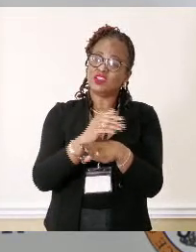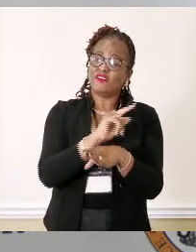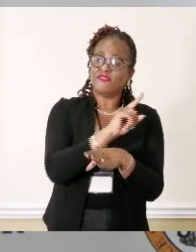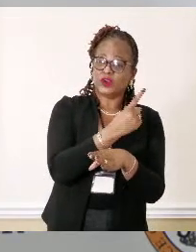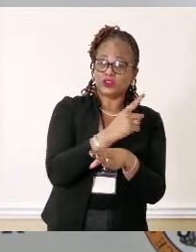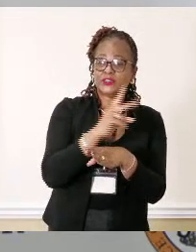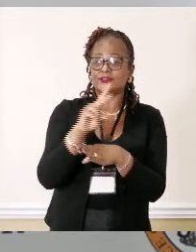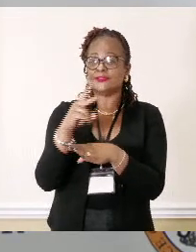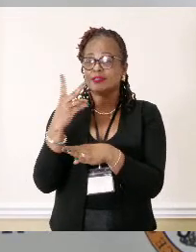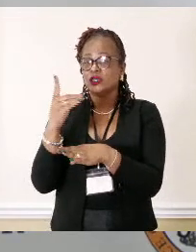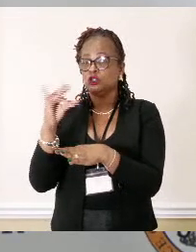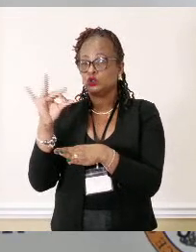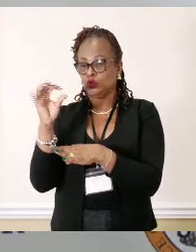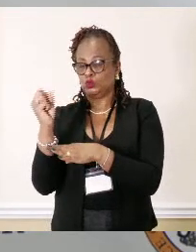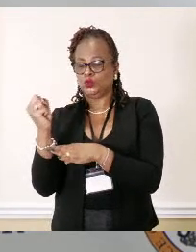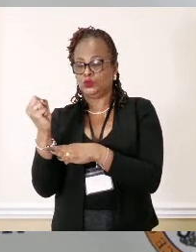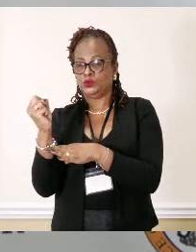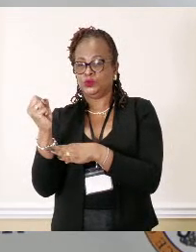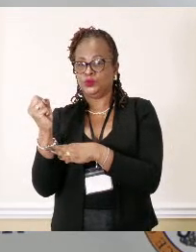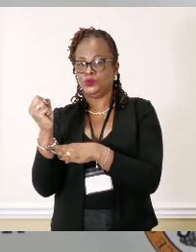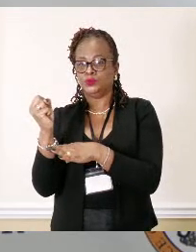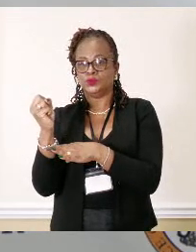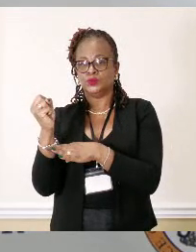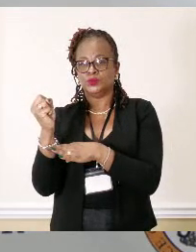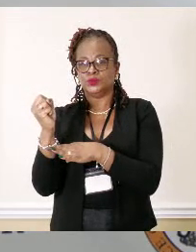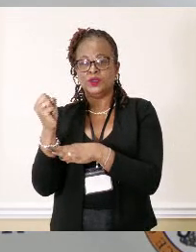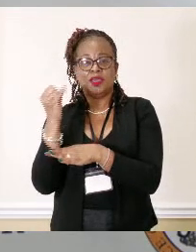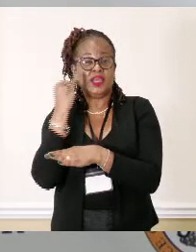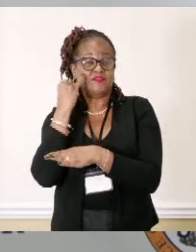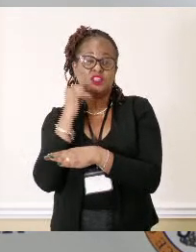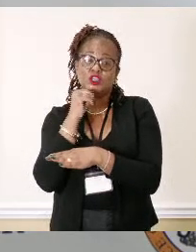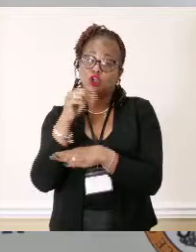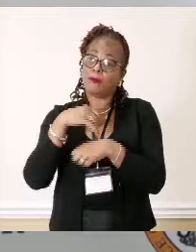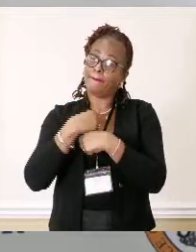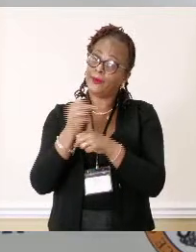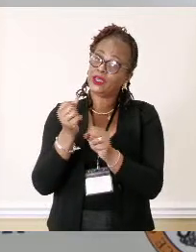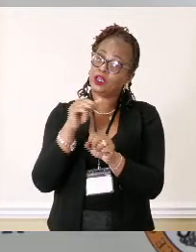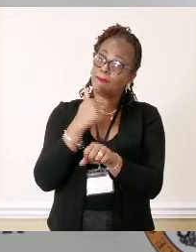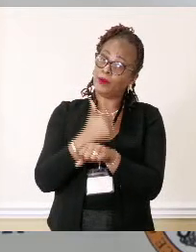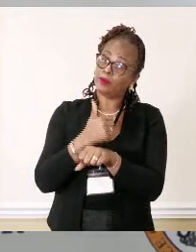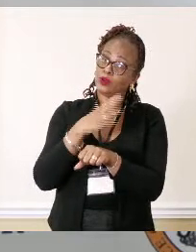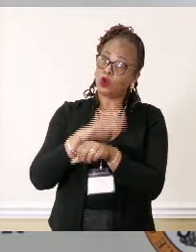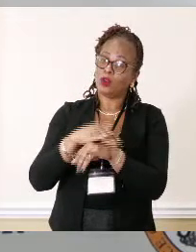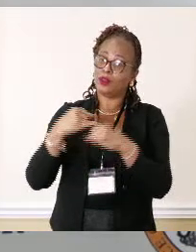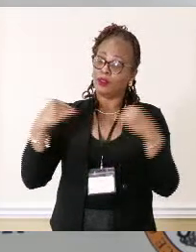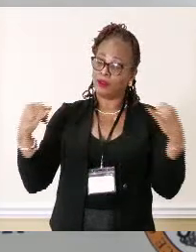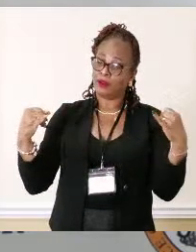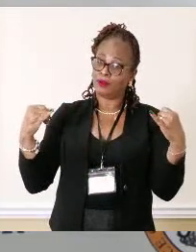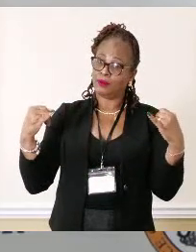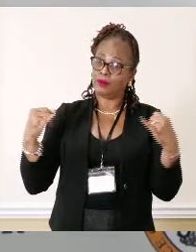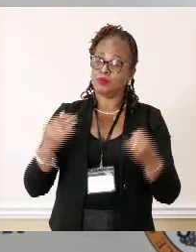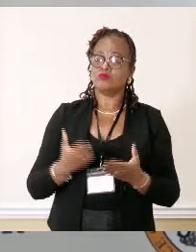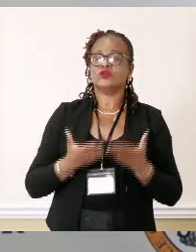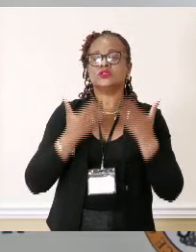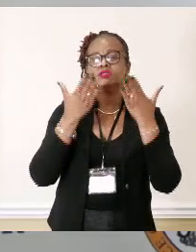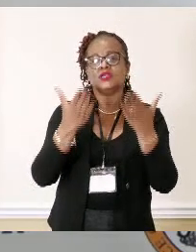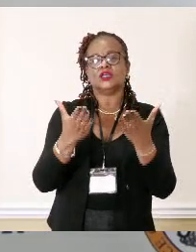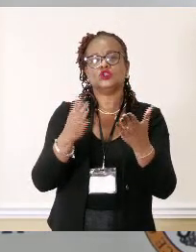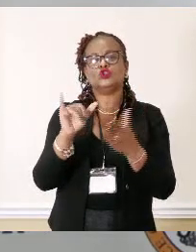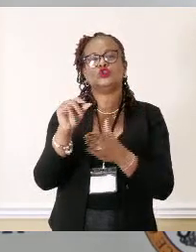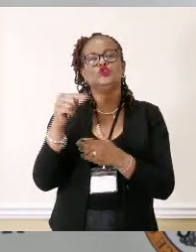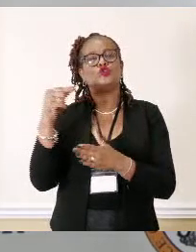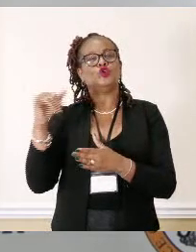and second doses. If you did not make an appointment online, present your